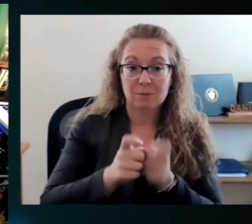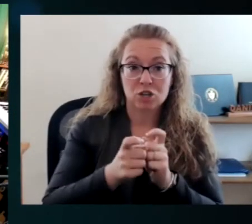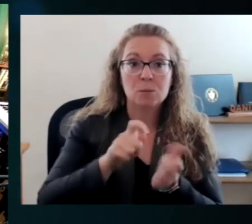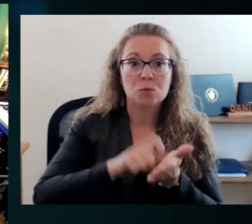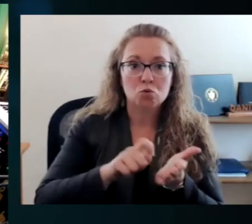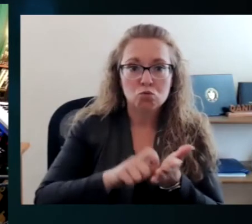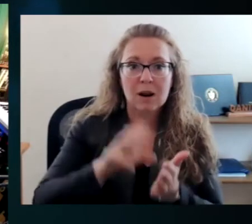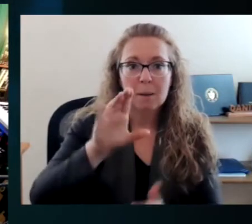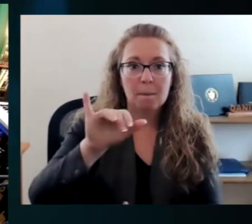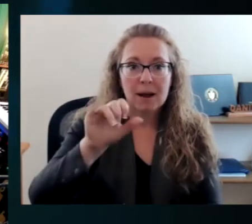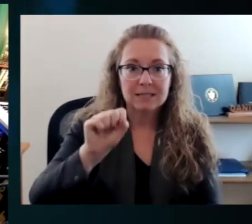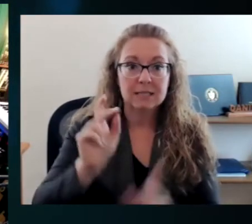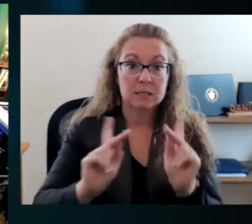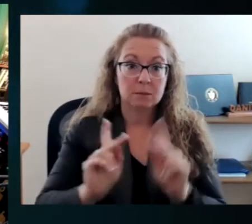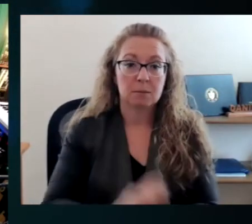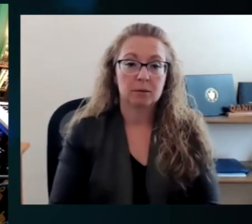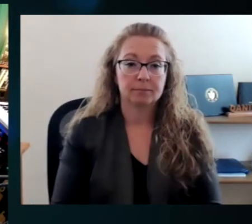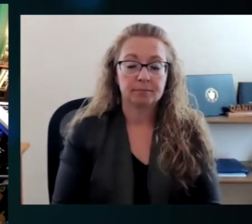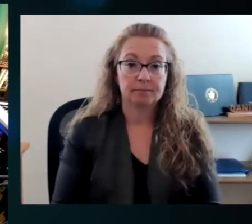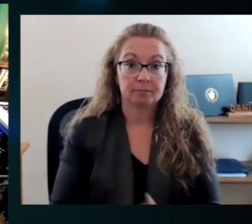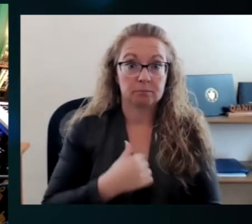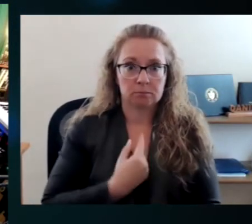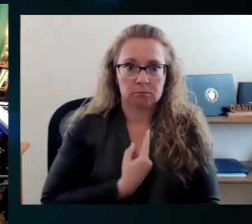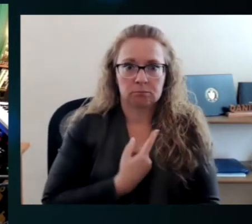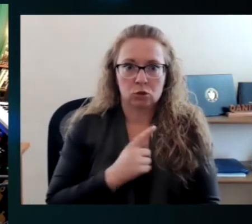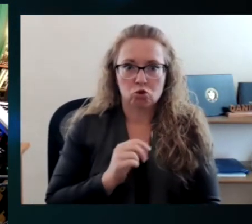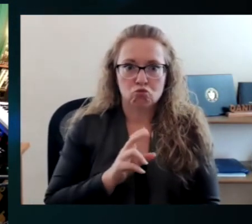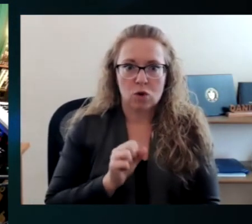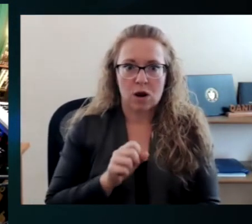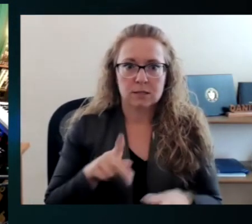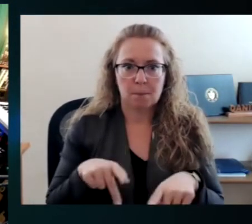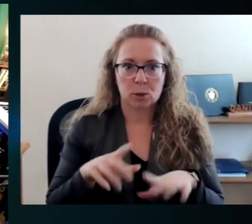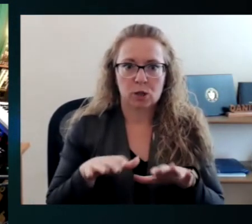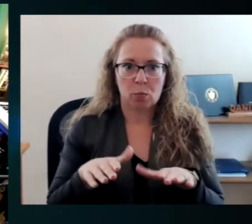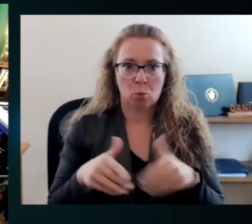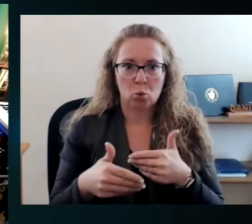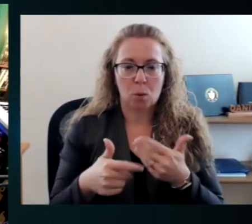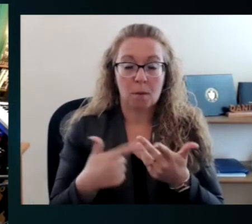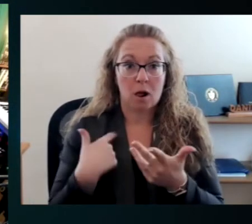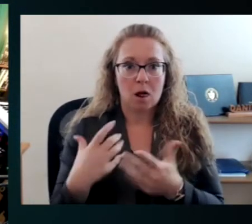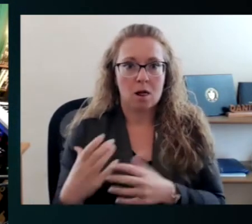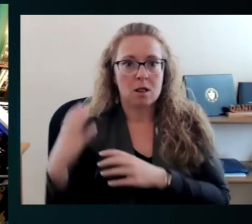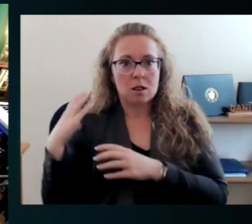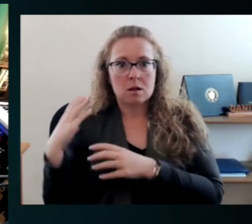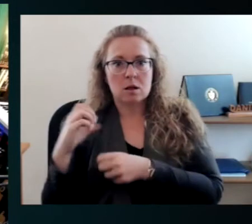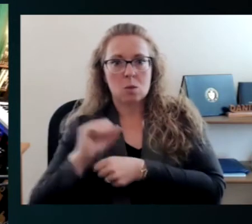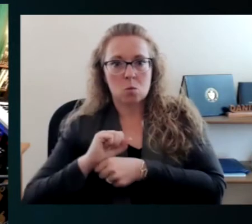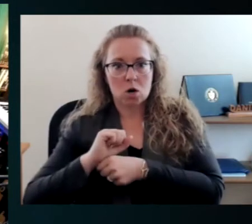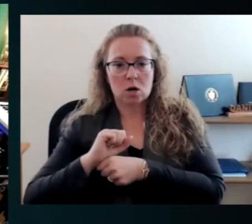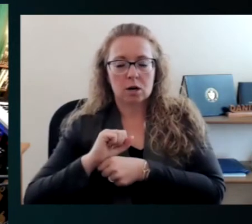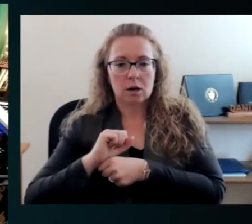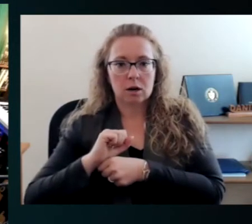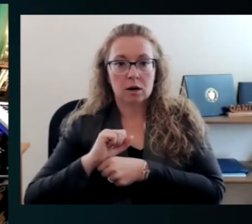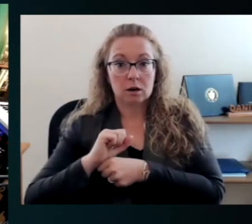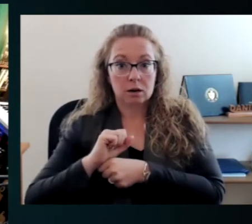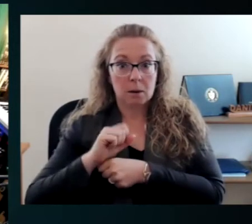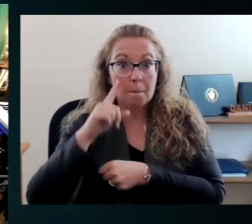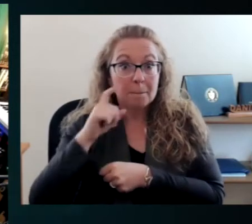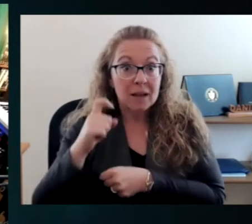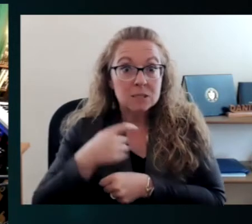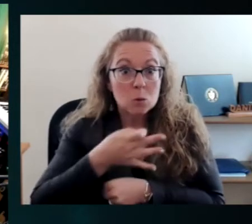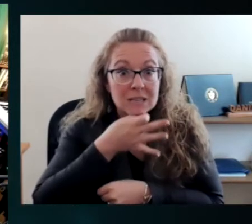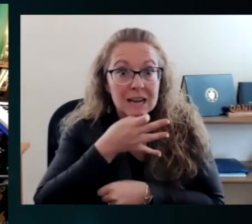so as one of the only trans people in the room, I found myself taking on that work. Not because I was initially an expert in it,